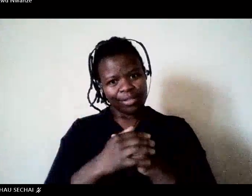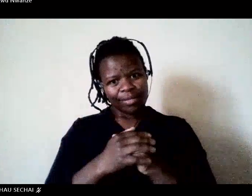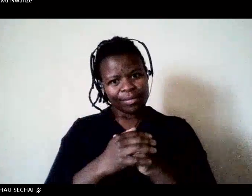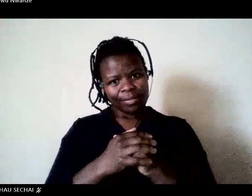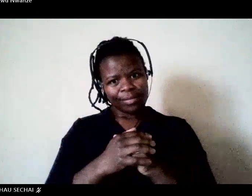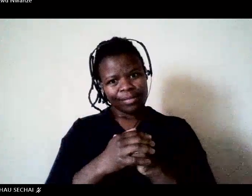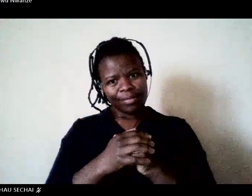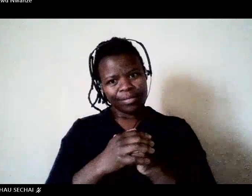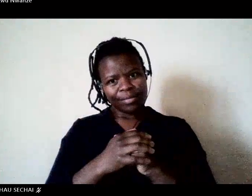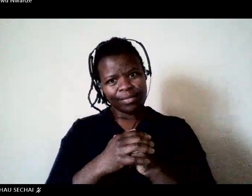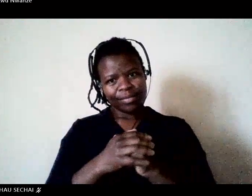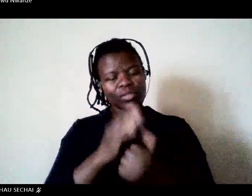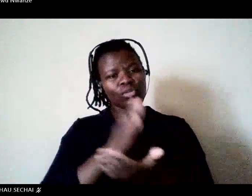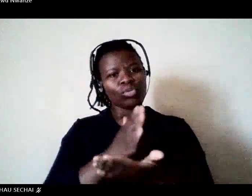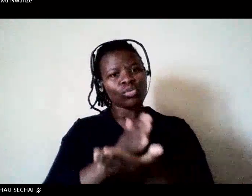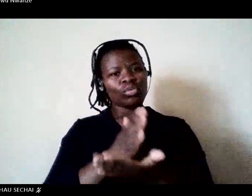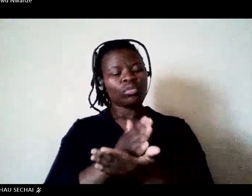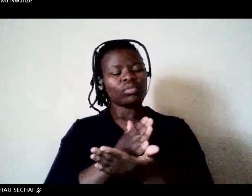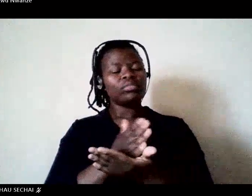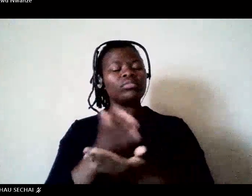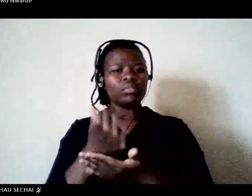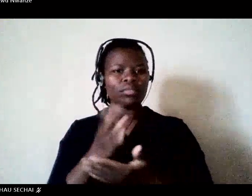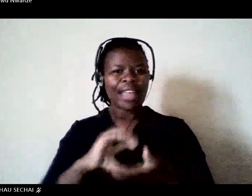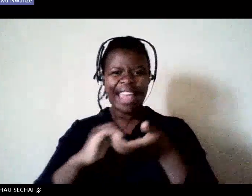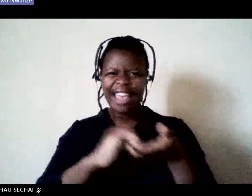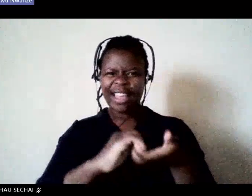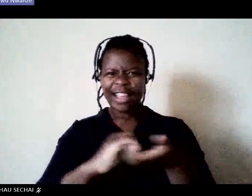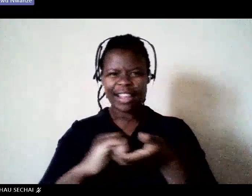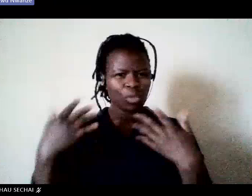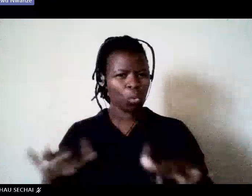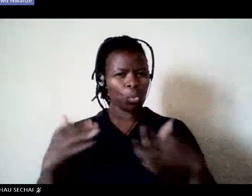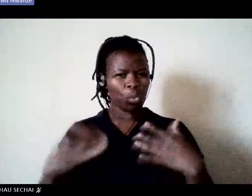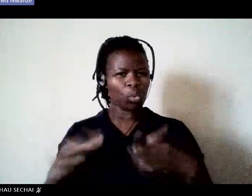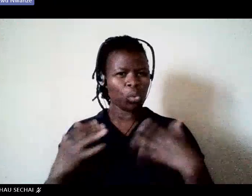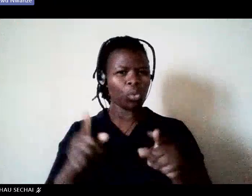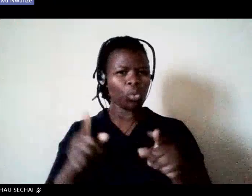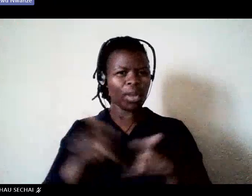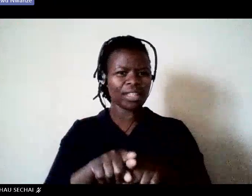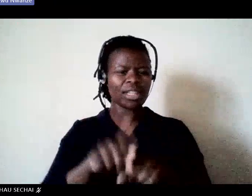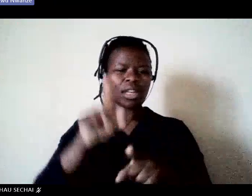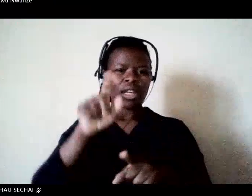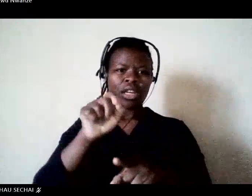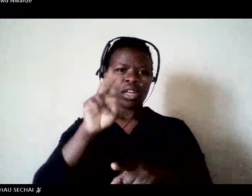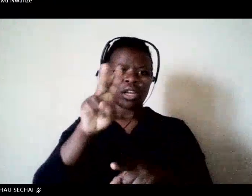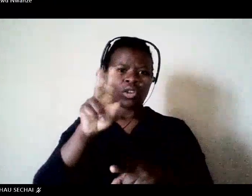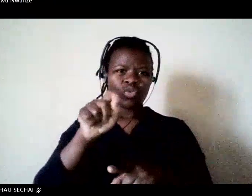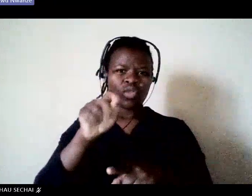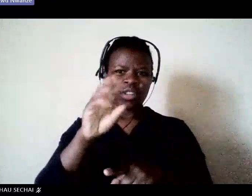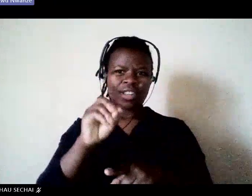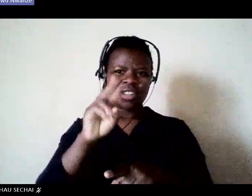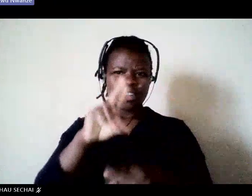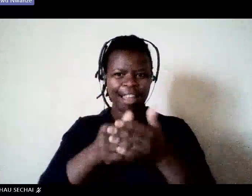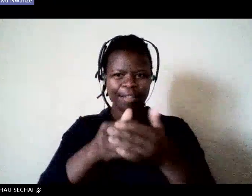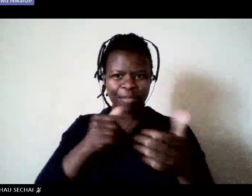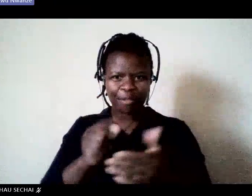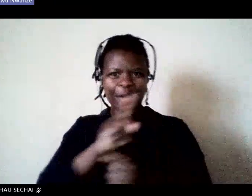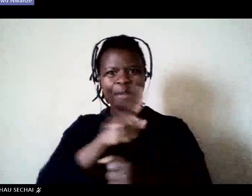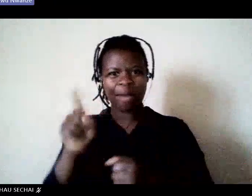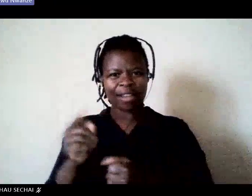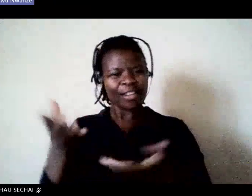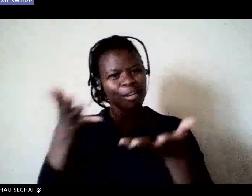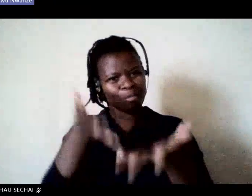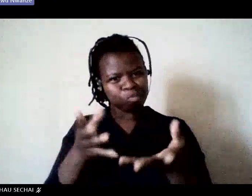student engagement as a tutor before, so I'm a bit jealous, but it was lovely being here today. I'm taken out of